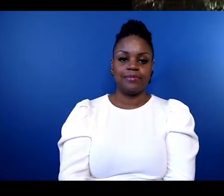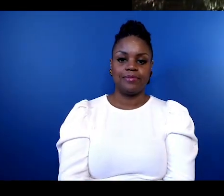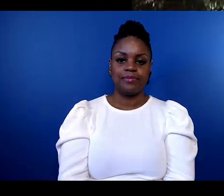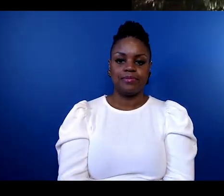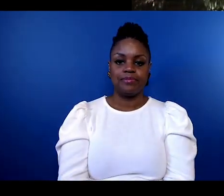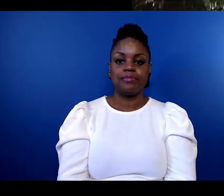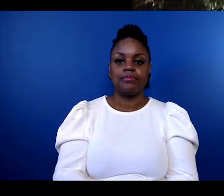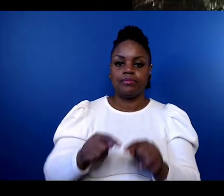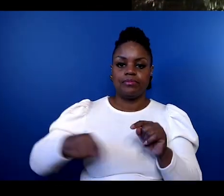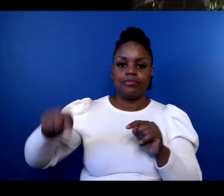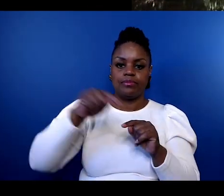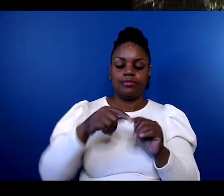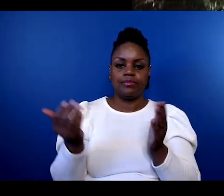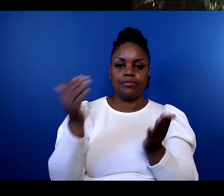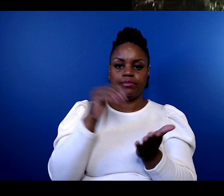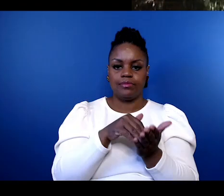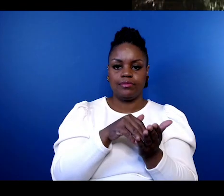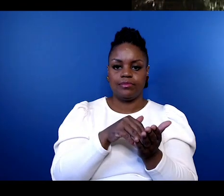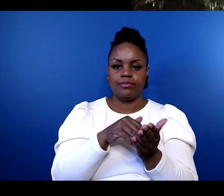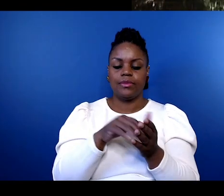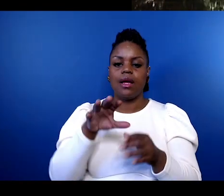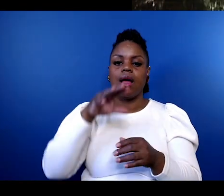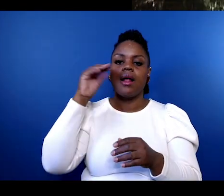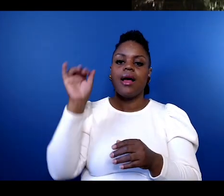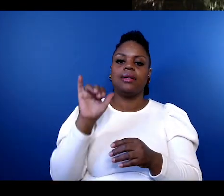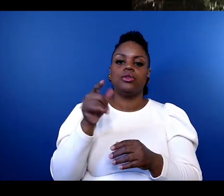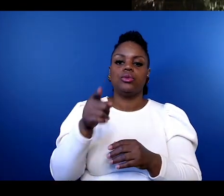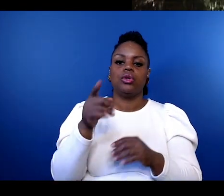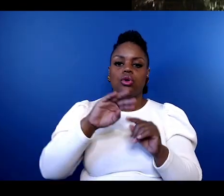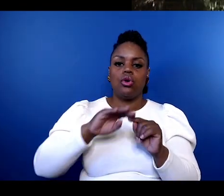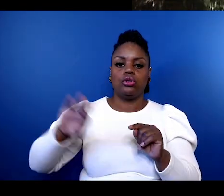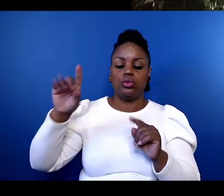Circle it around again. Inhale as you arch to the left.